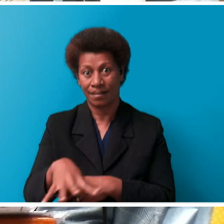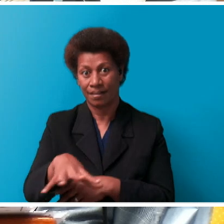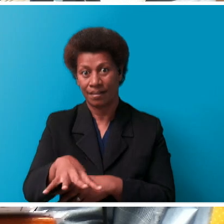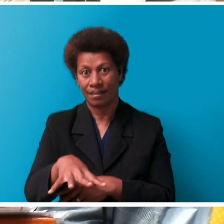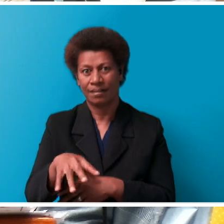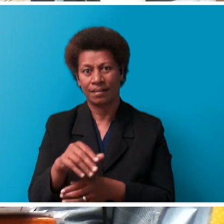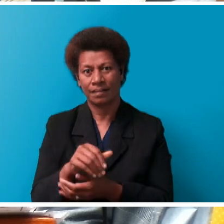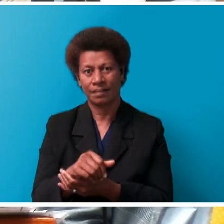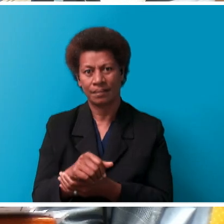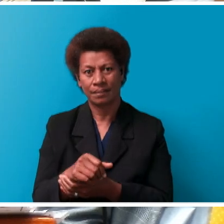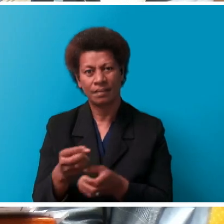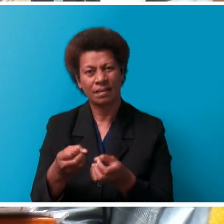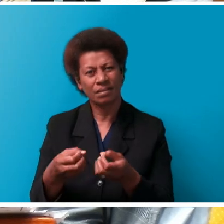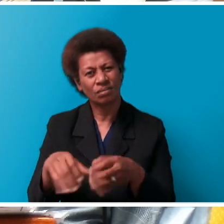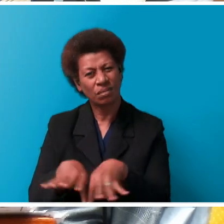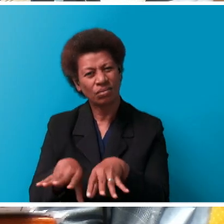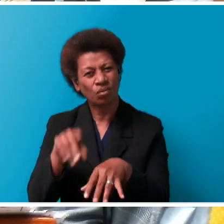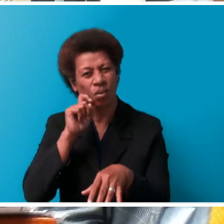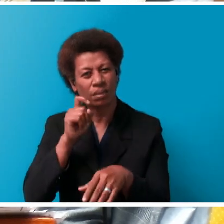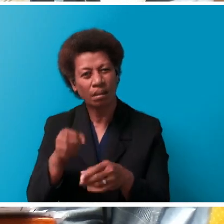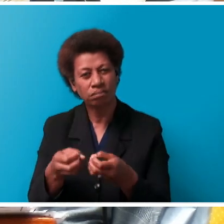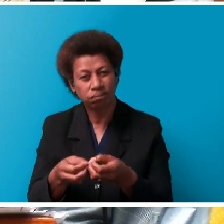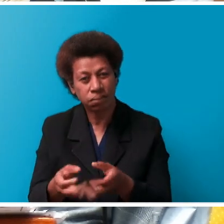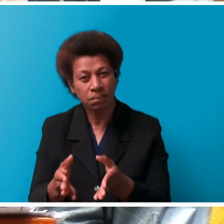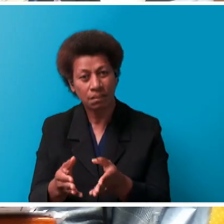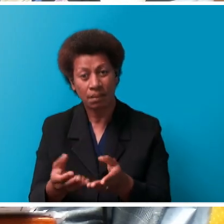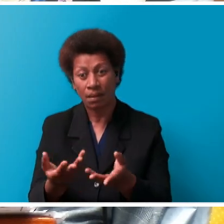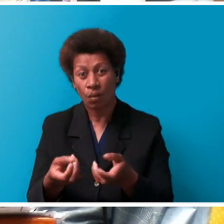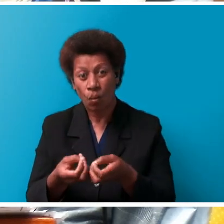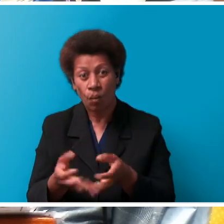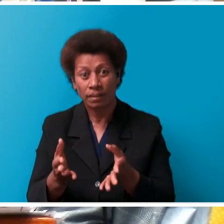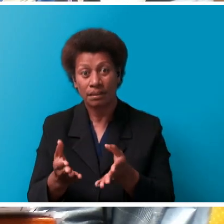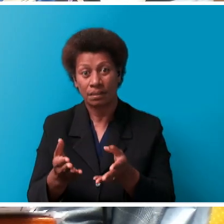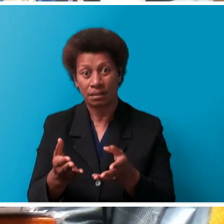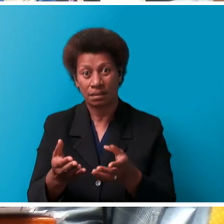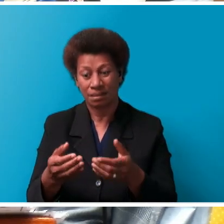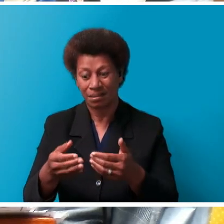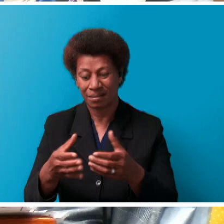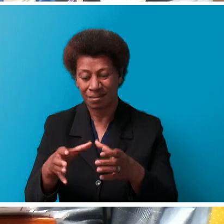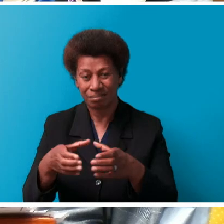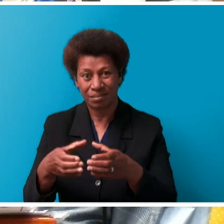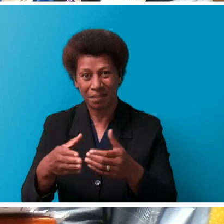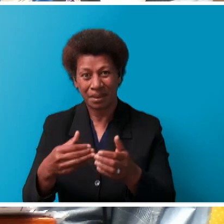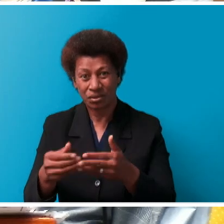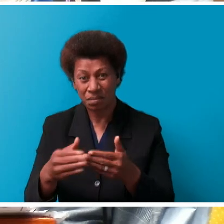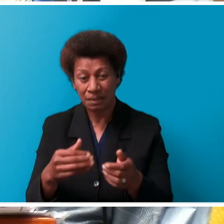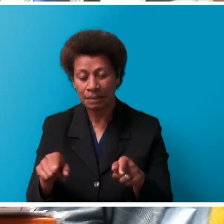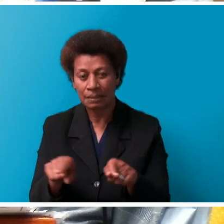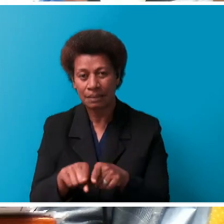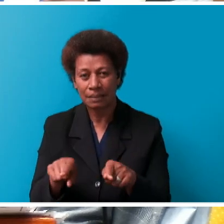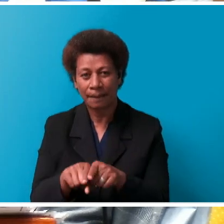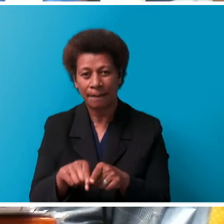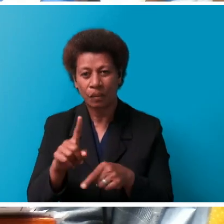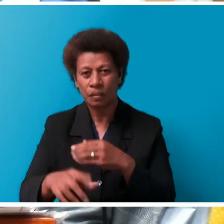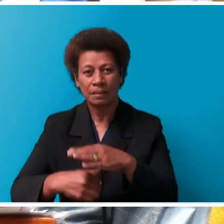Denarau wastewater reticulation system and waste management system has been the same since Denarau was